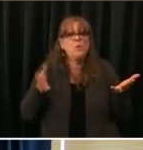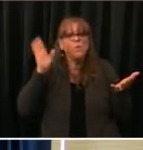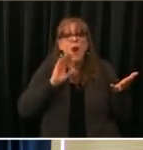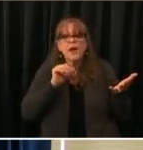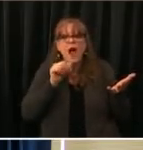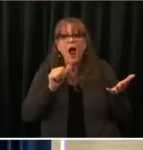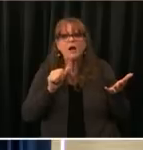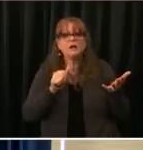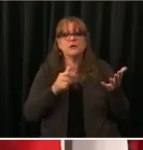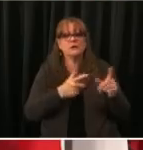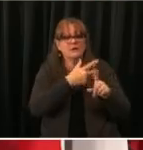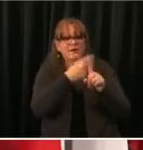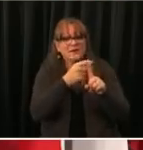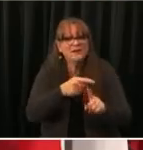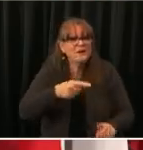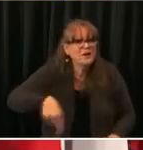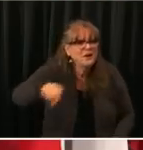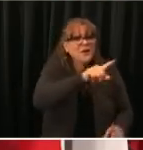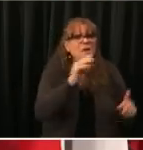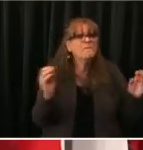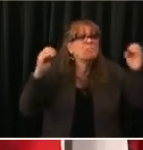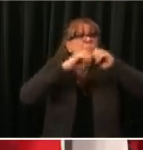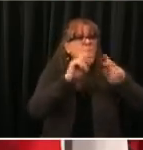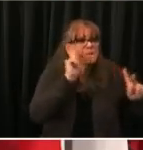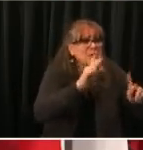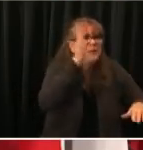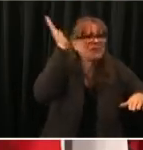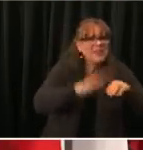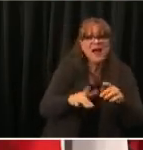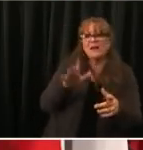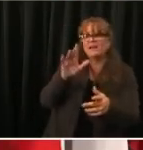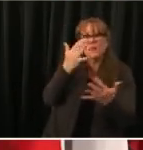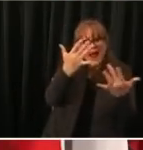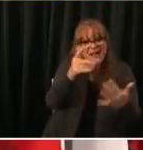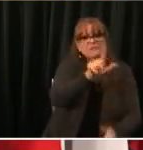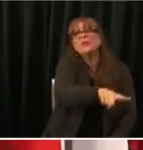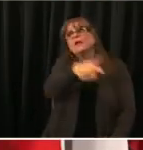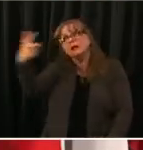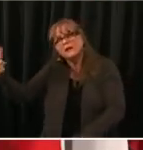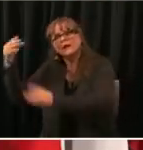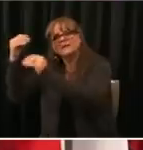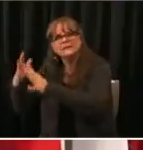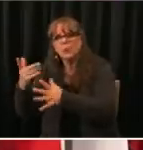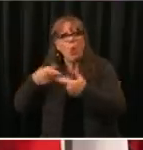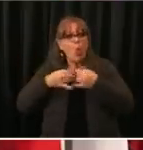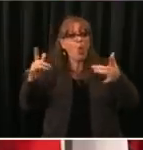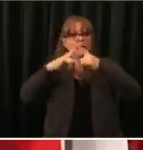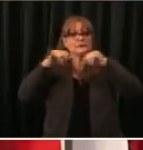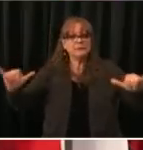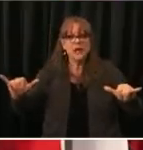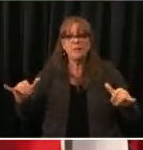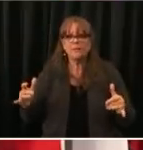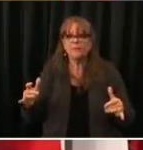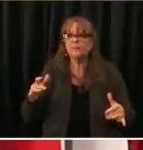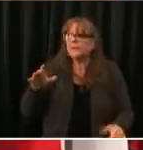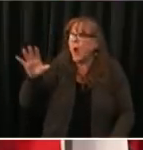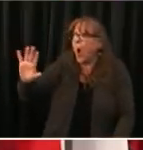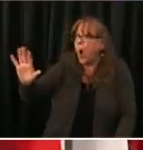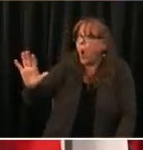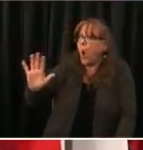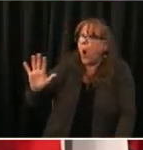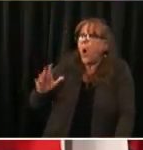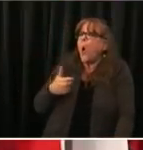and educators? Well, we will be, and that's why the date of this change is effective February 8th and not tomorrow. We expect to